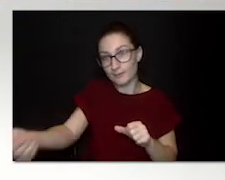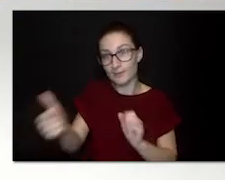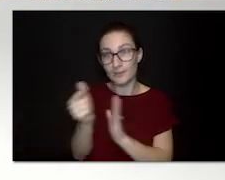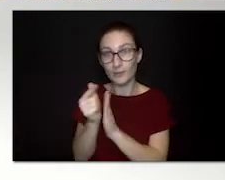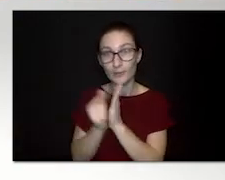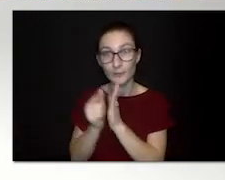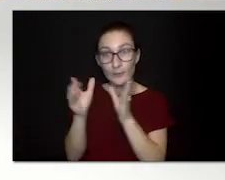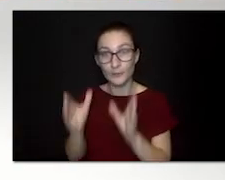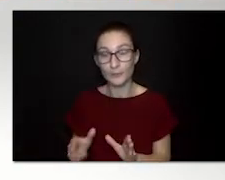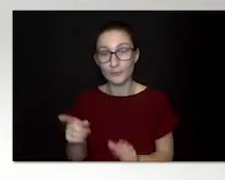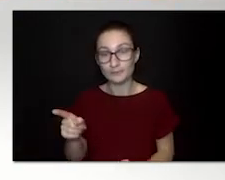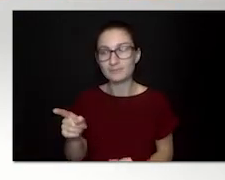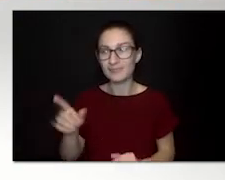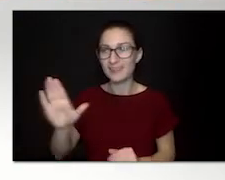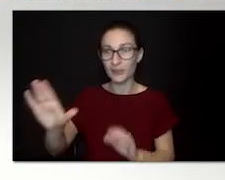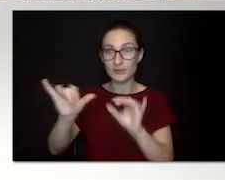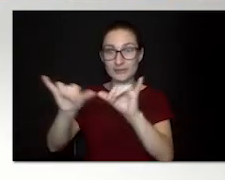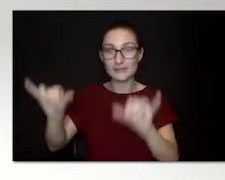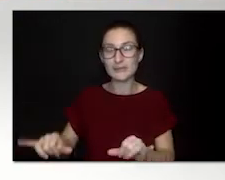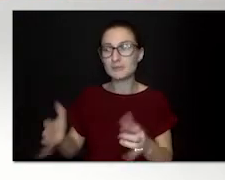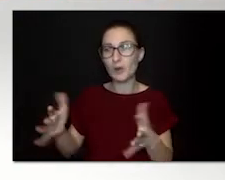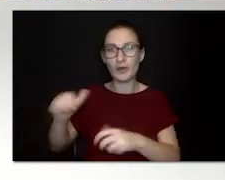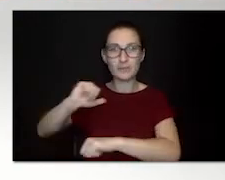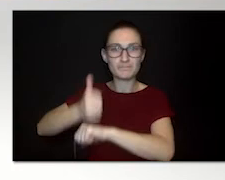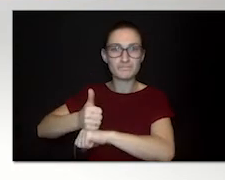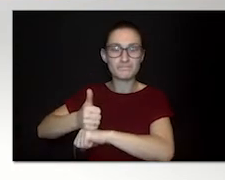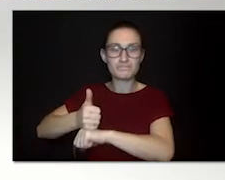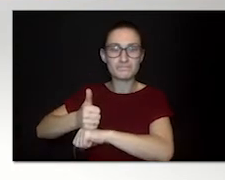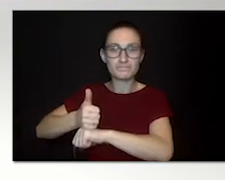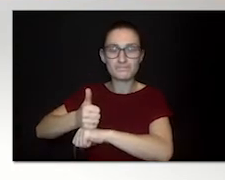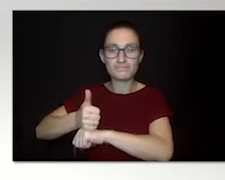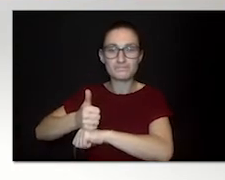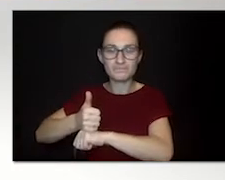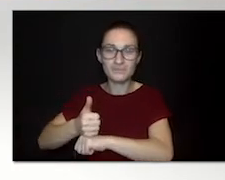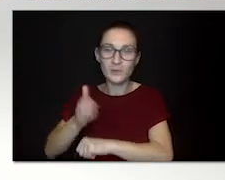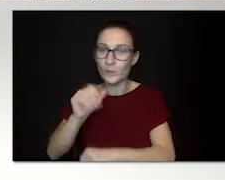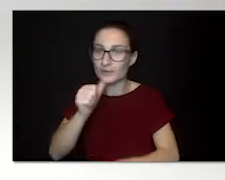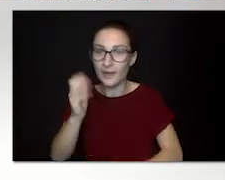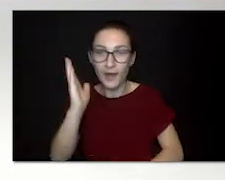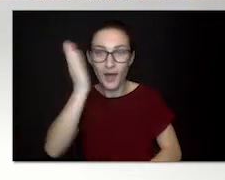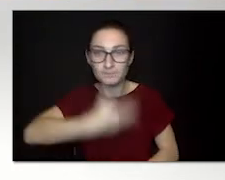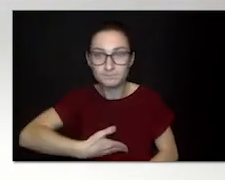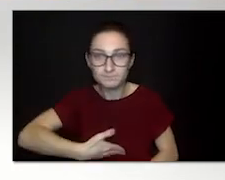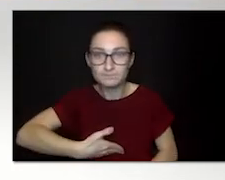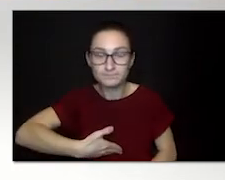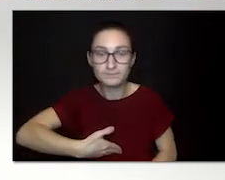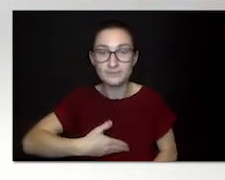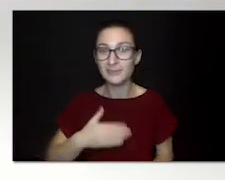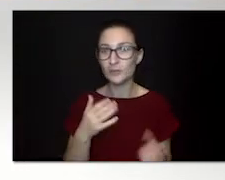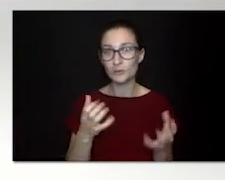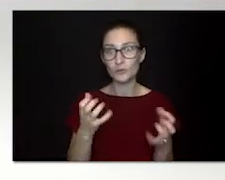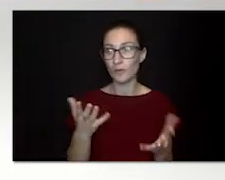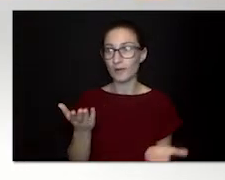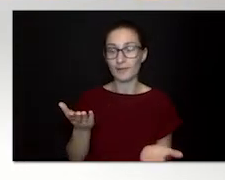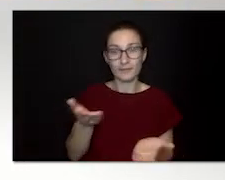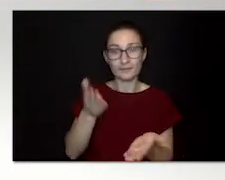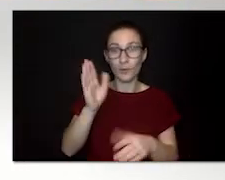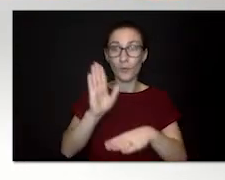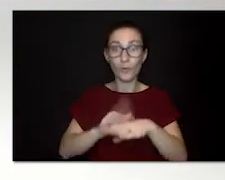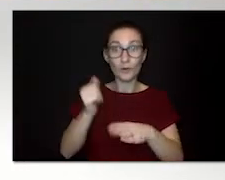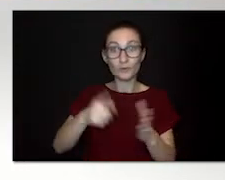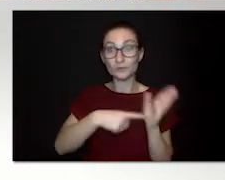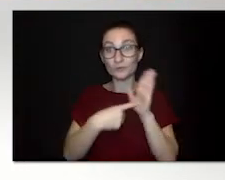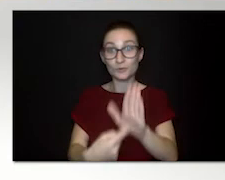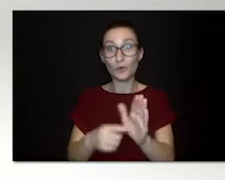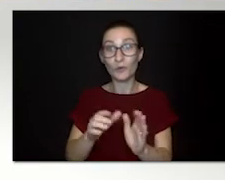that you can hire a law firm who, we have systems in place to manage it, to make sure these don't get missed. Because you definitely don't want to get too many